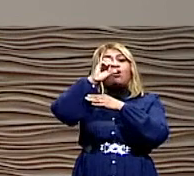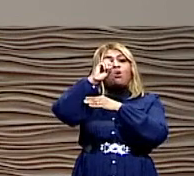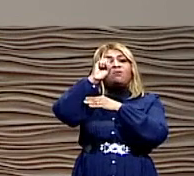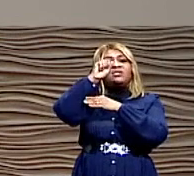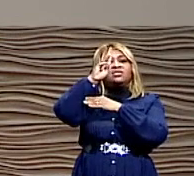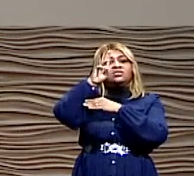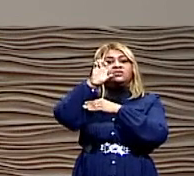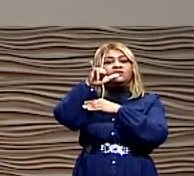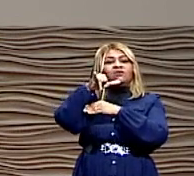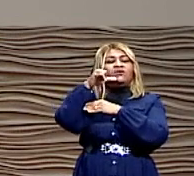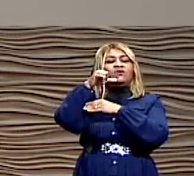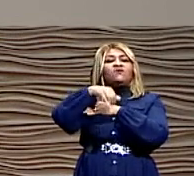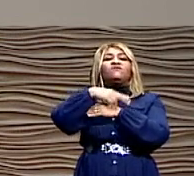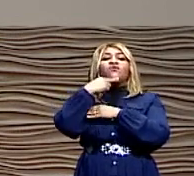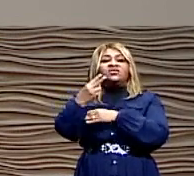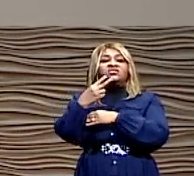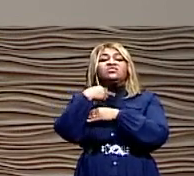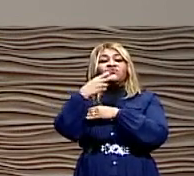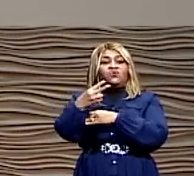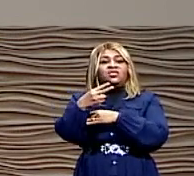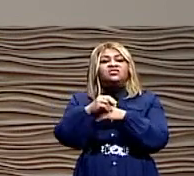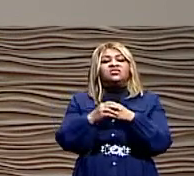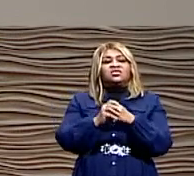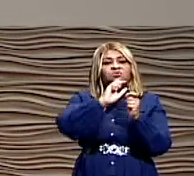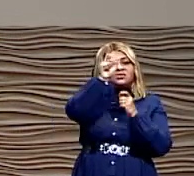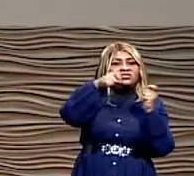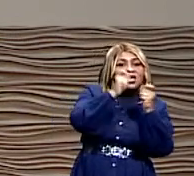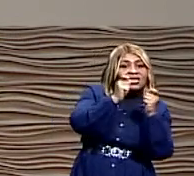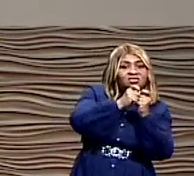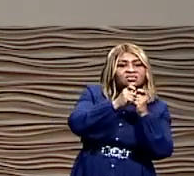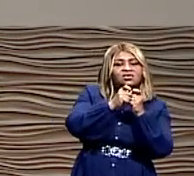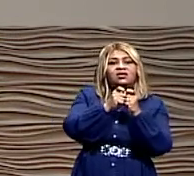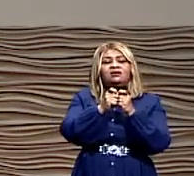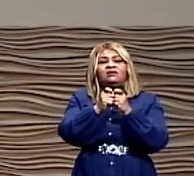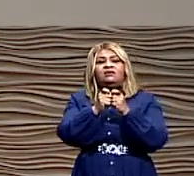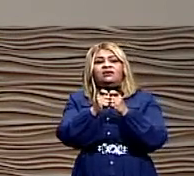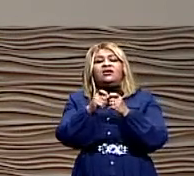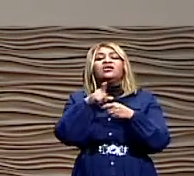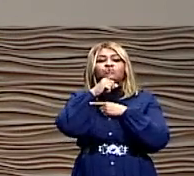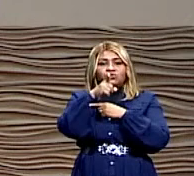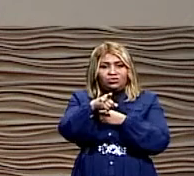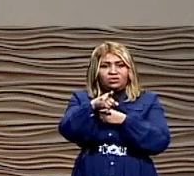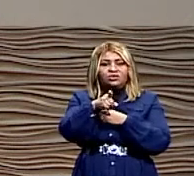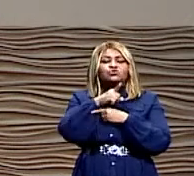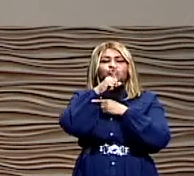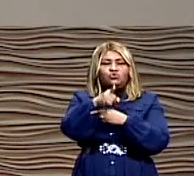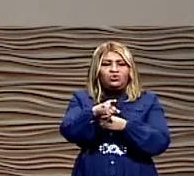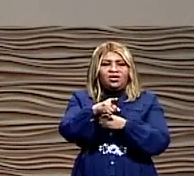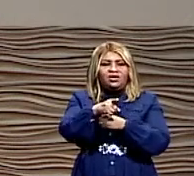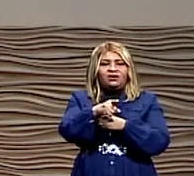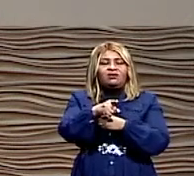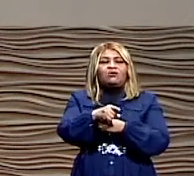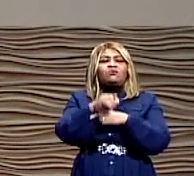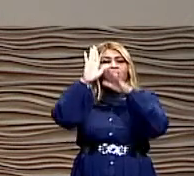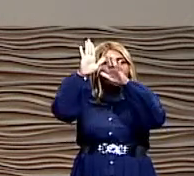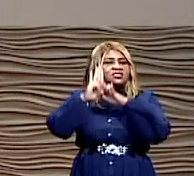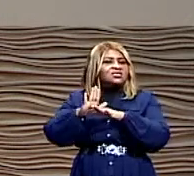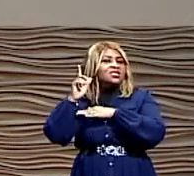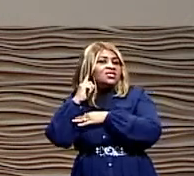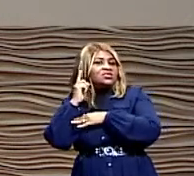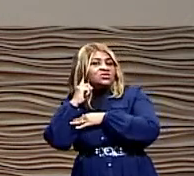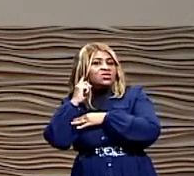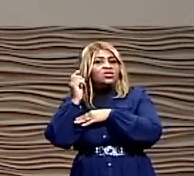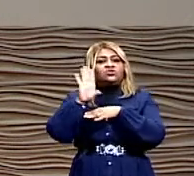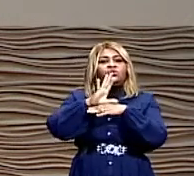work. His voice is accurate, flexible, and true, a real pleasure to listen to. Church